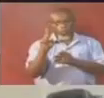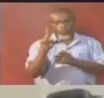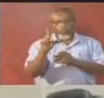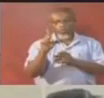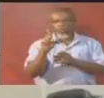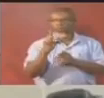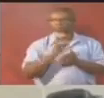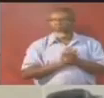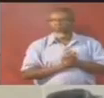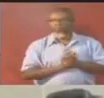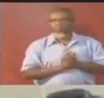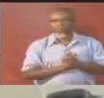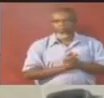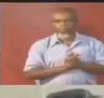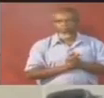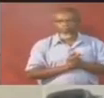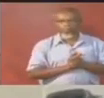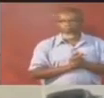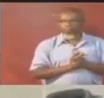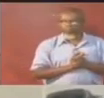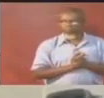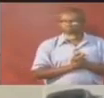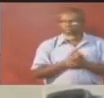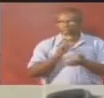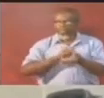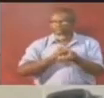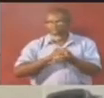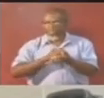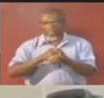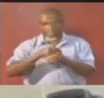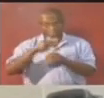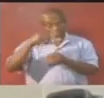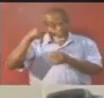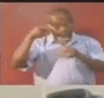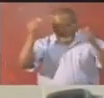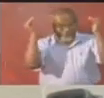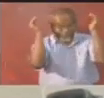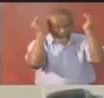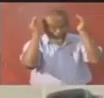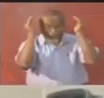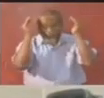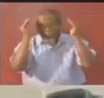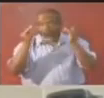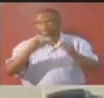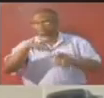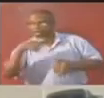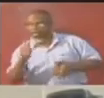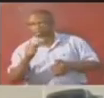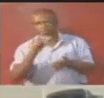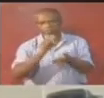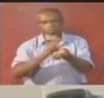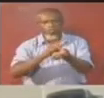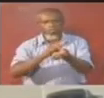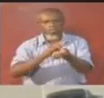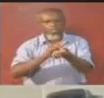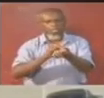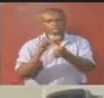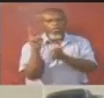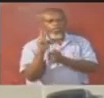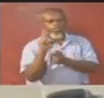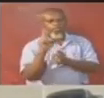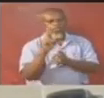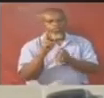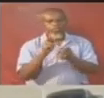quickly, question for Dr. Hines and the other for Dr. Abdul Richards. I first start